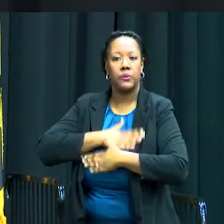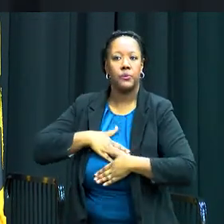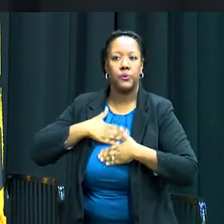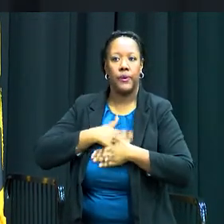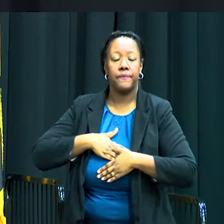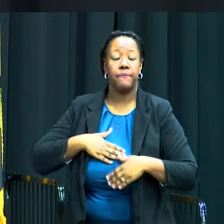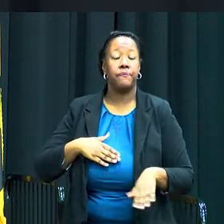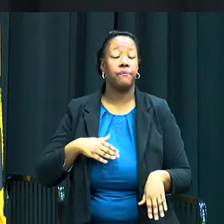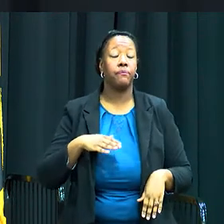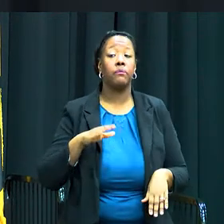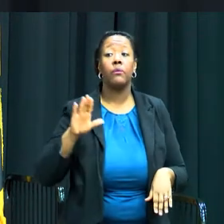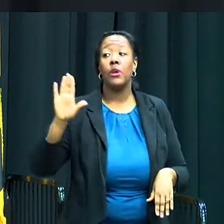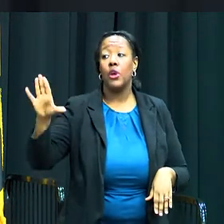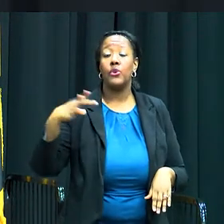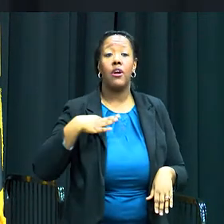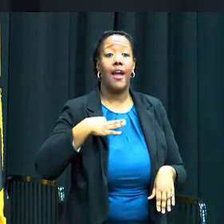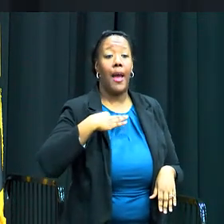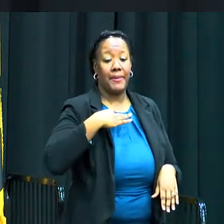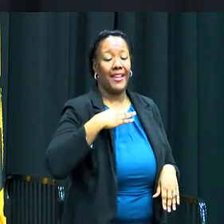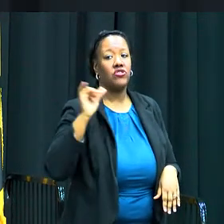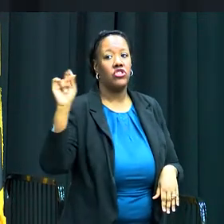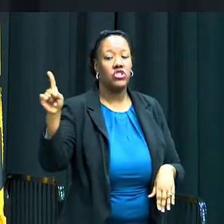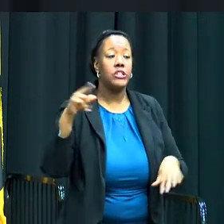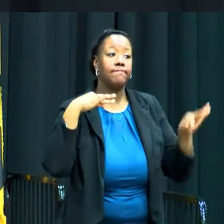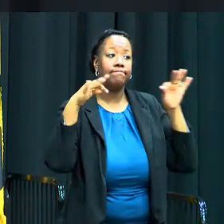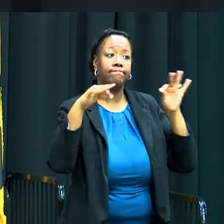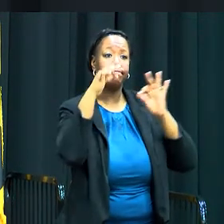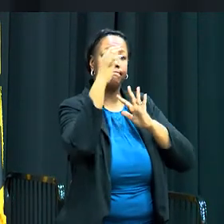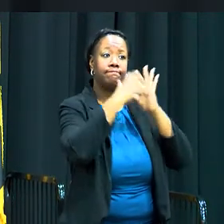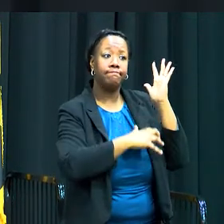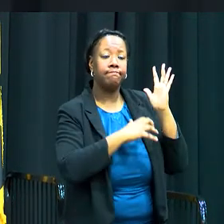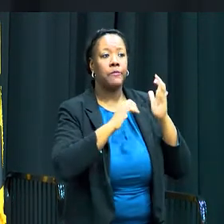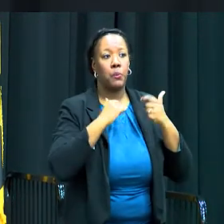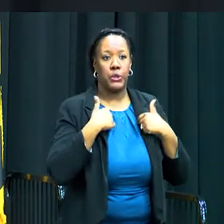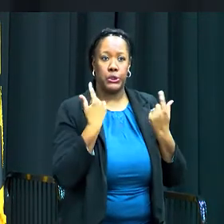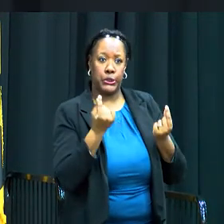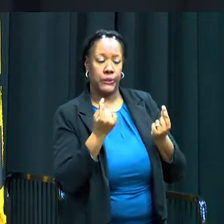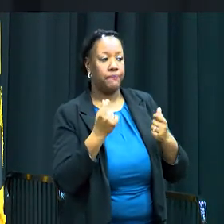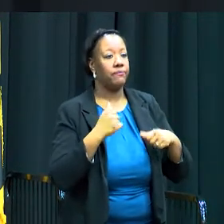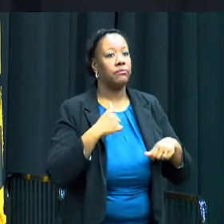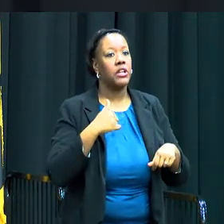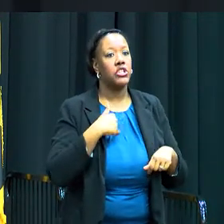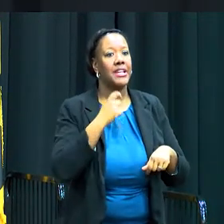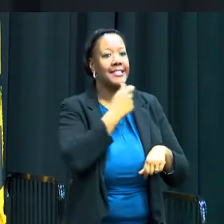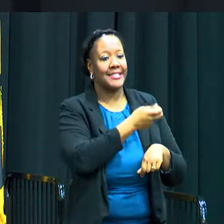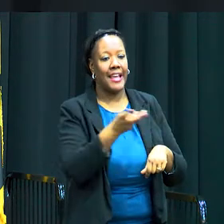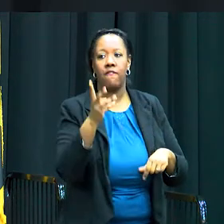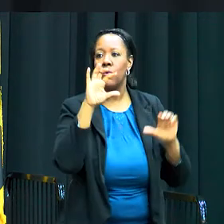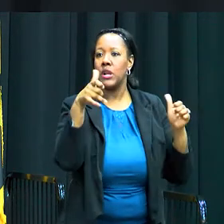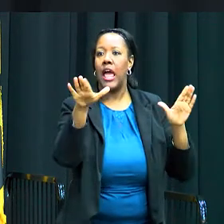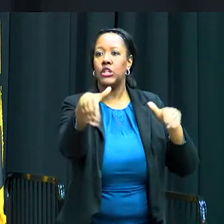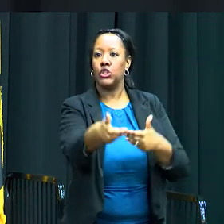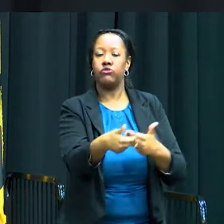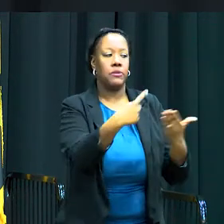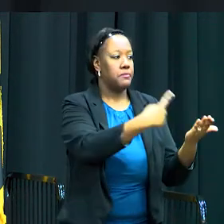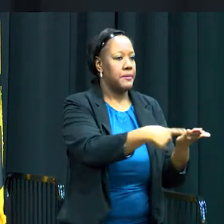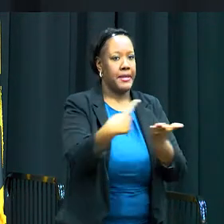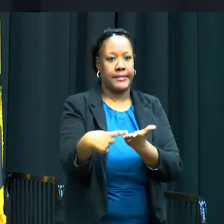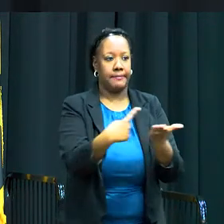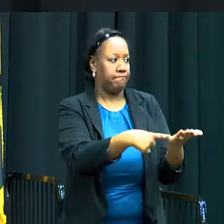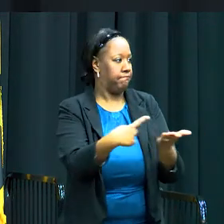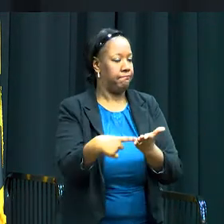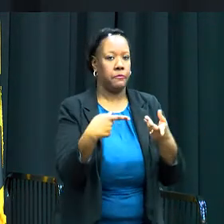her application, Latasha discusses how she does this in the classroom by conducting several classroom debates during the